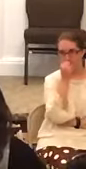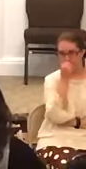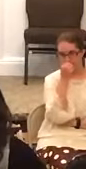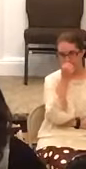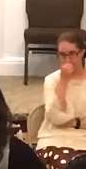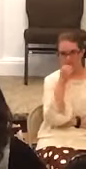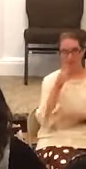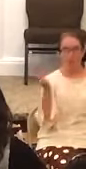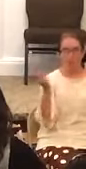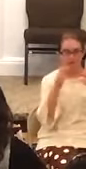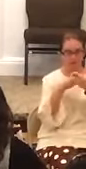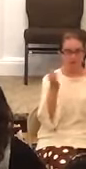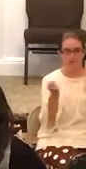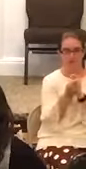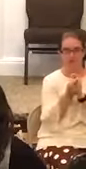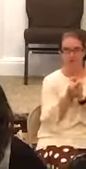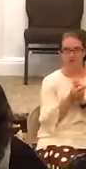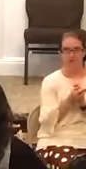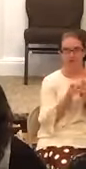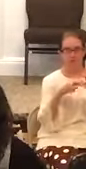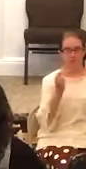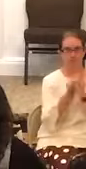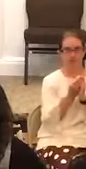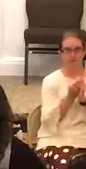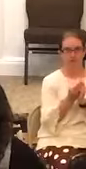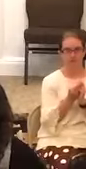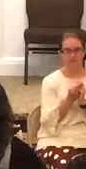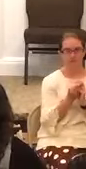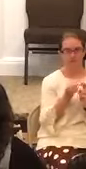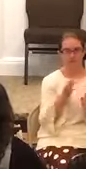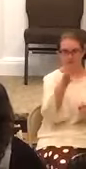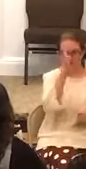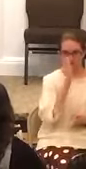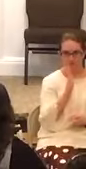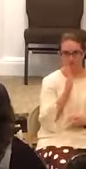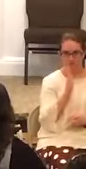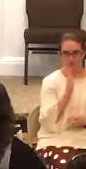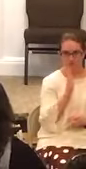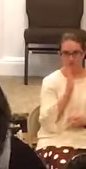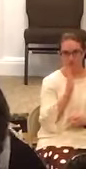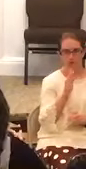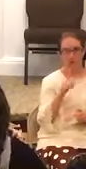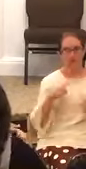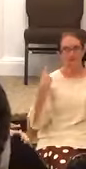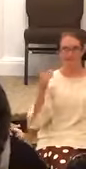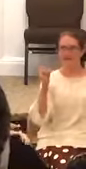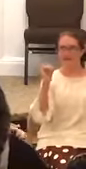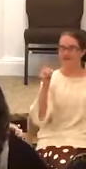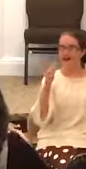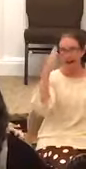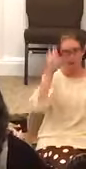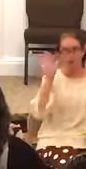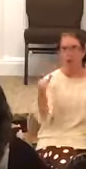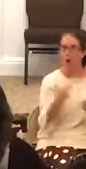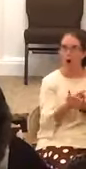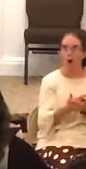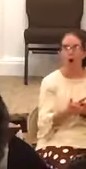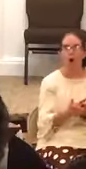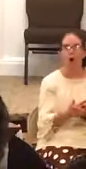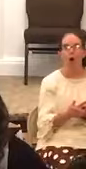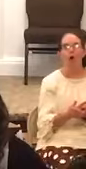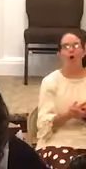Now what is repentance? Repentance is just simply saying, God, you know all the sins I've done. I don't even know what all